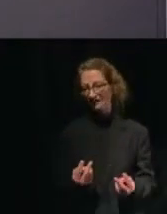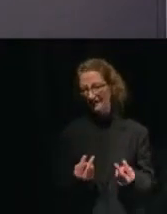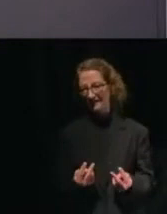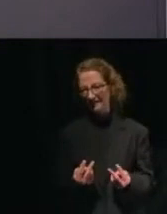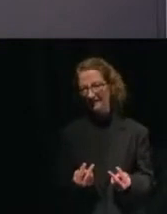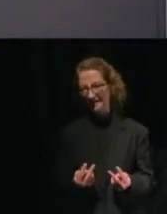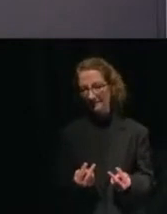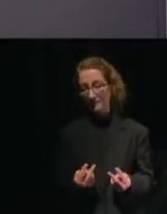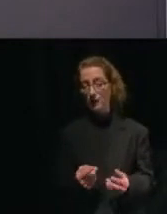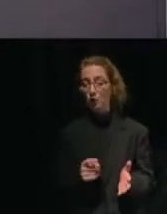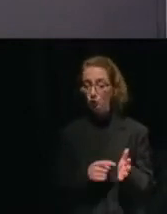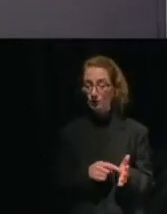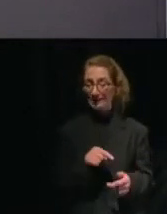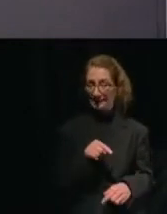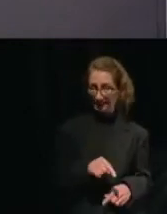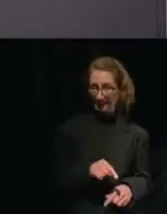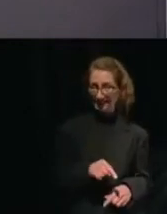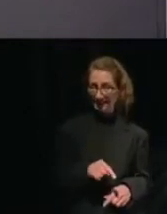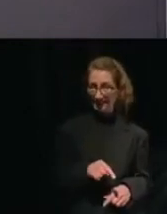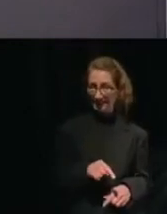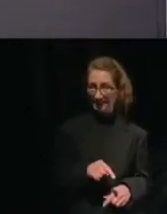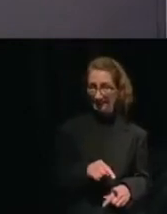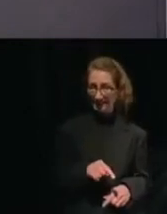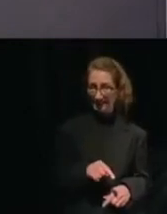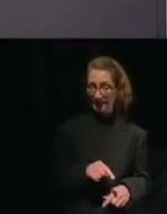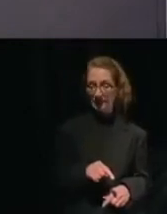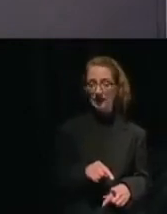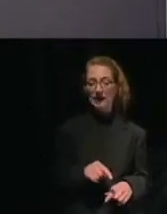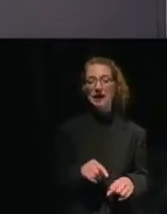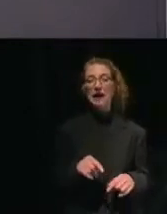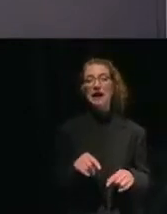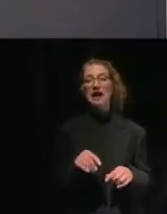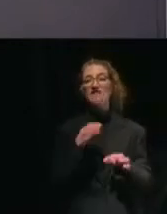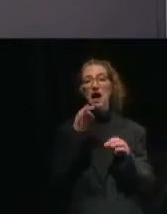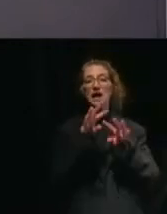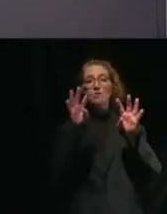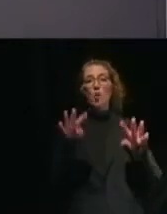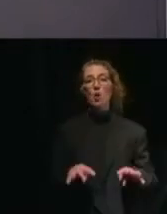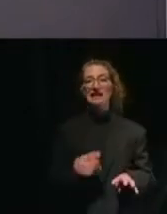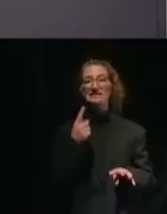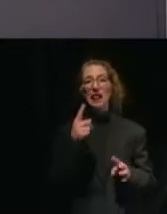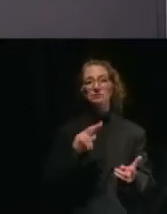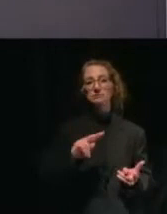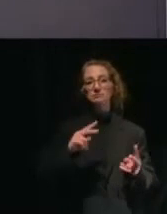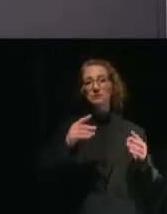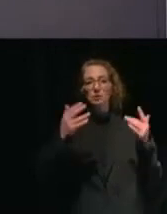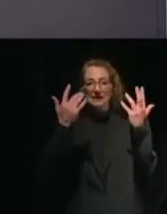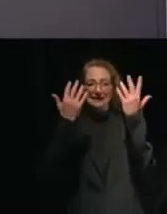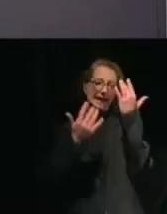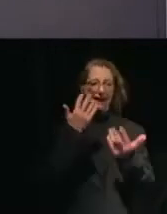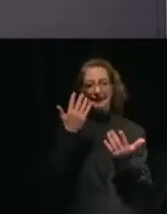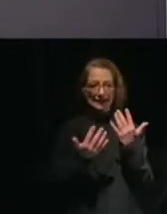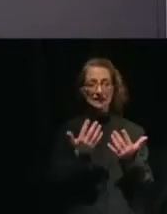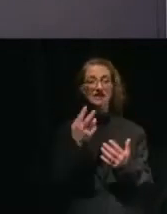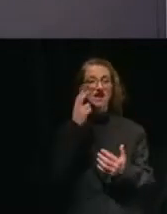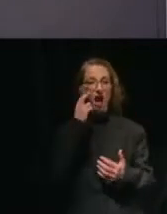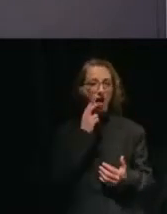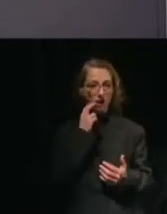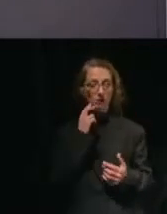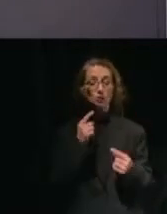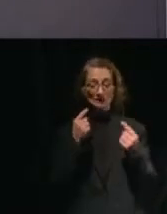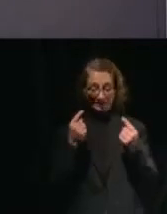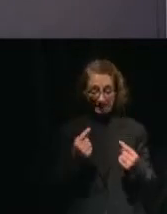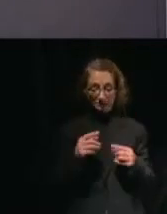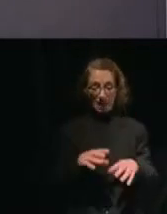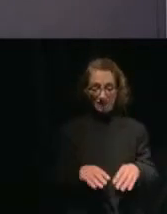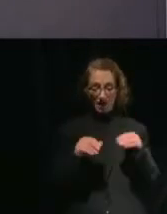And then we used the survey to calculate how old the person was beginning at the age of 18.